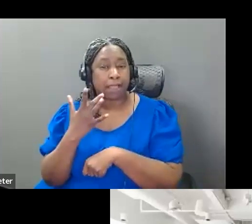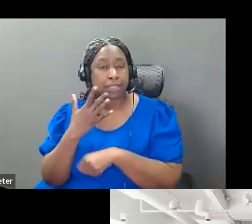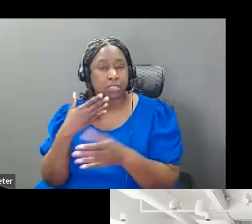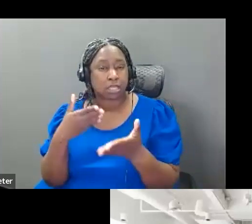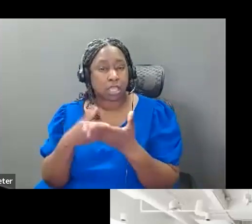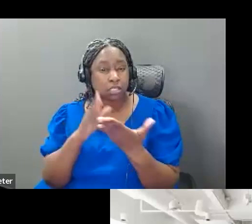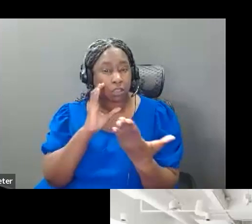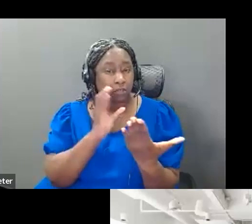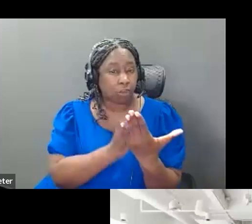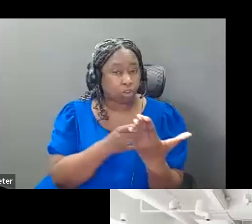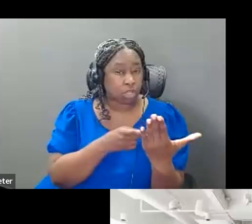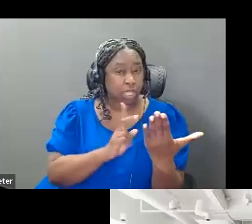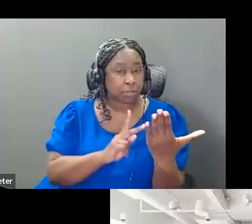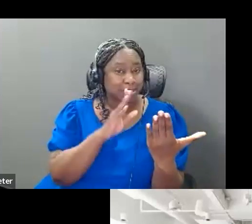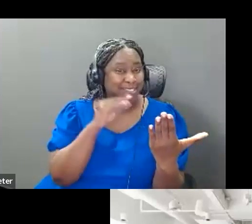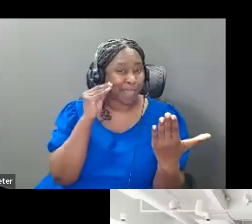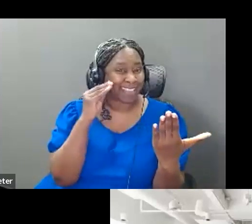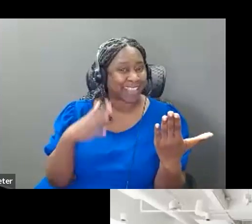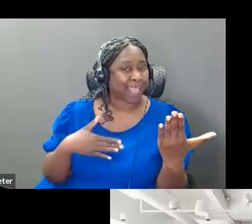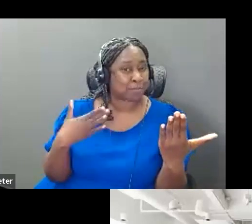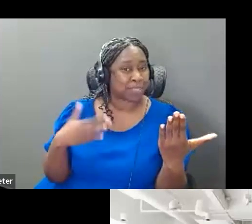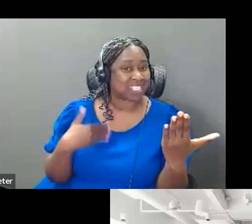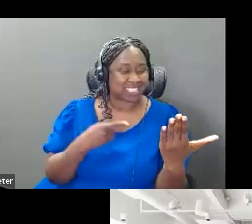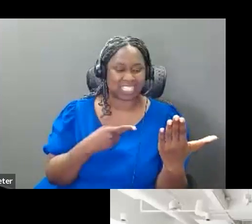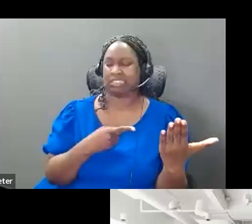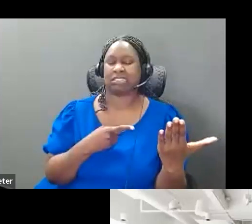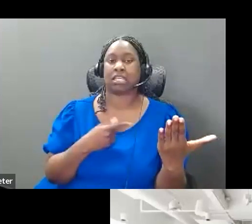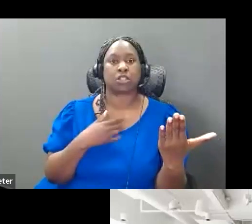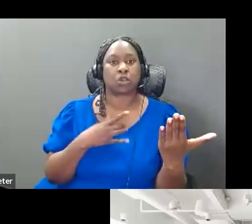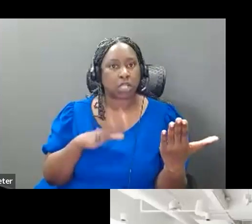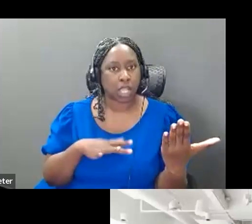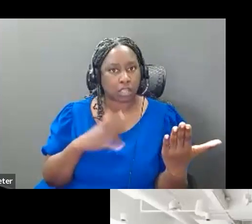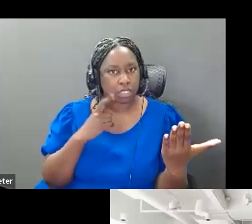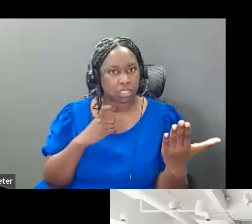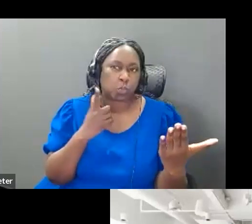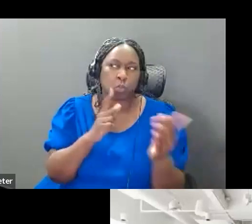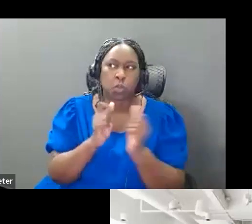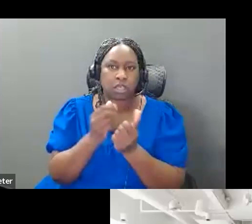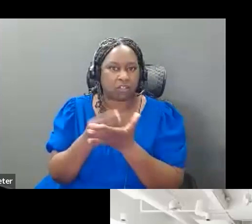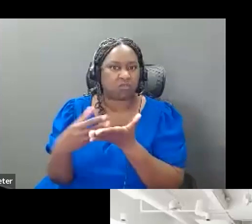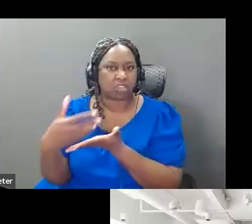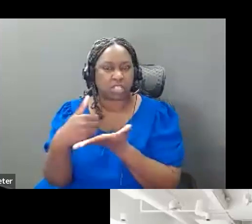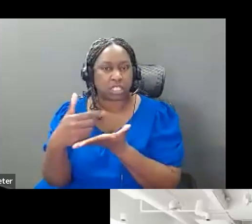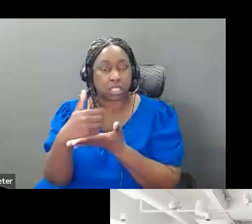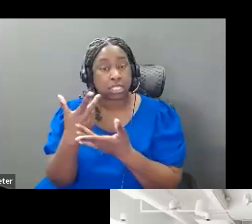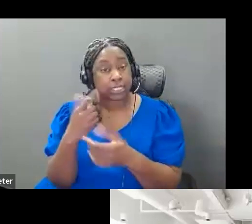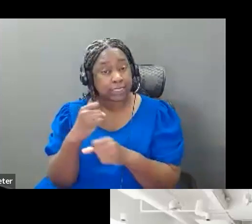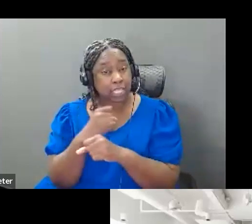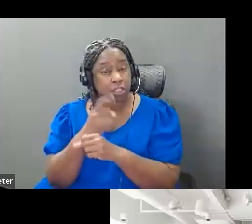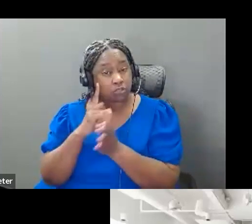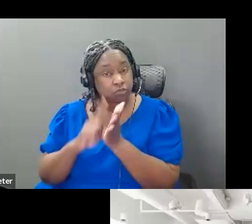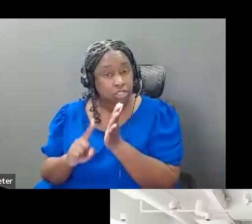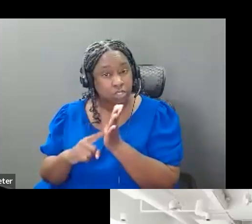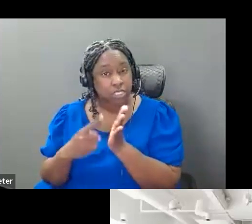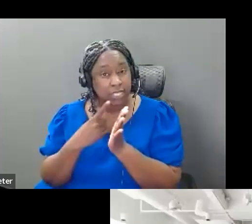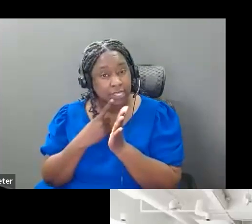folks who are happy or smiling, particularly in fundraising appeals, because supposedly the stats and research show it drives